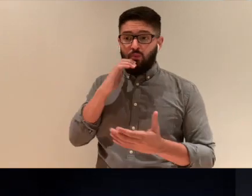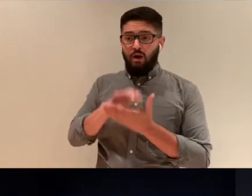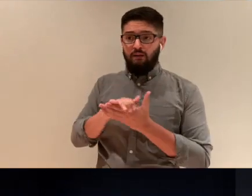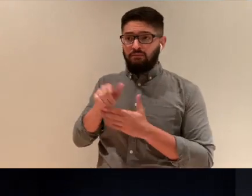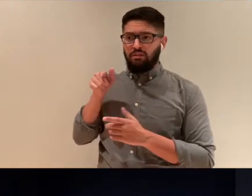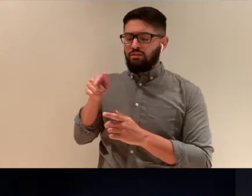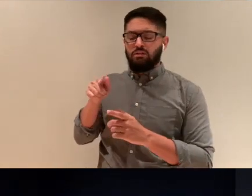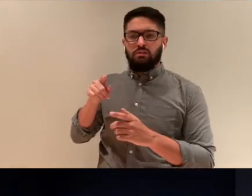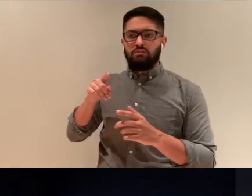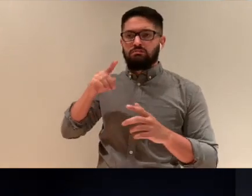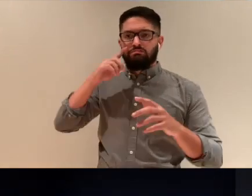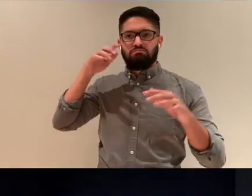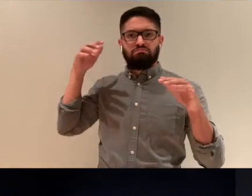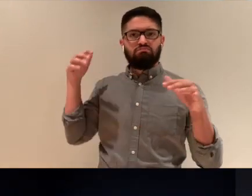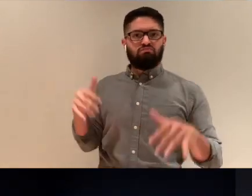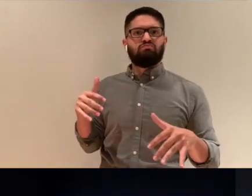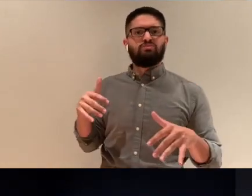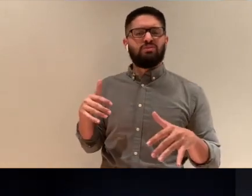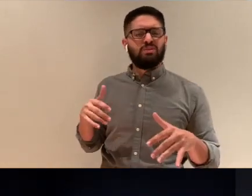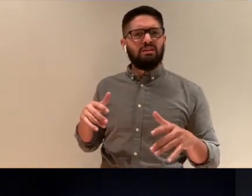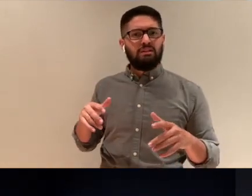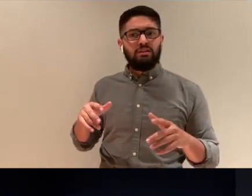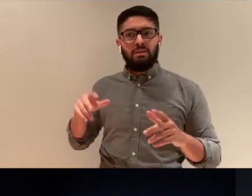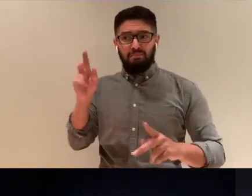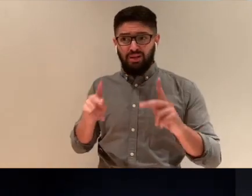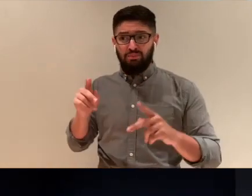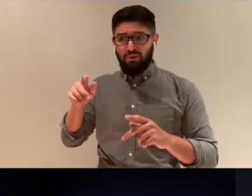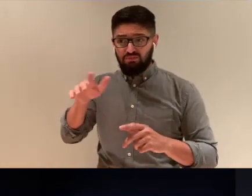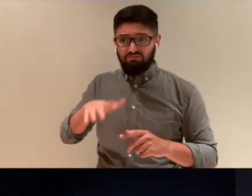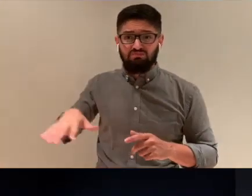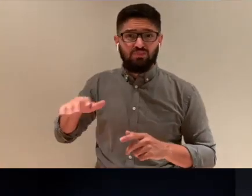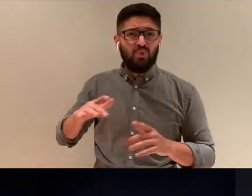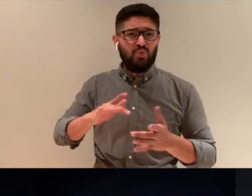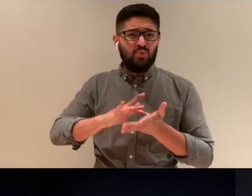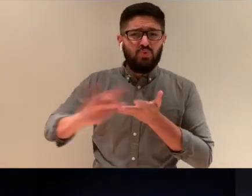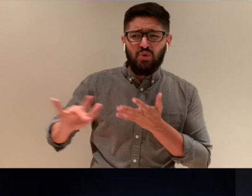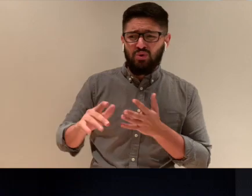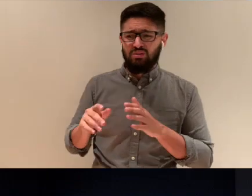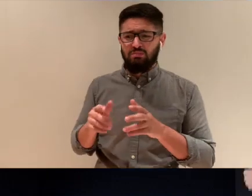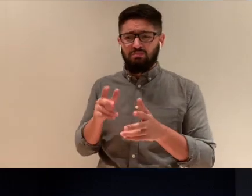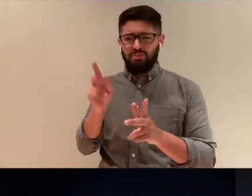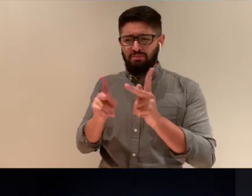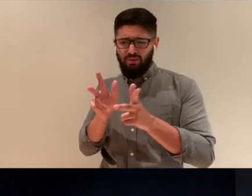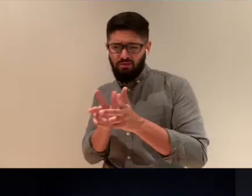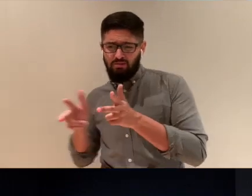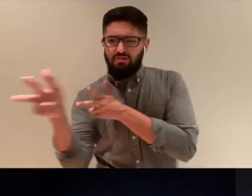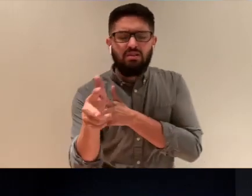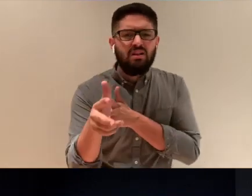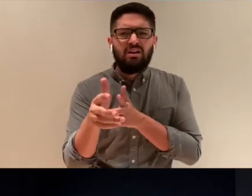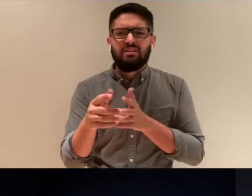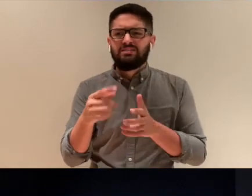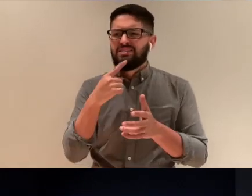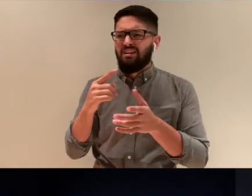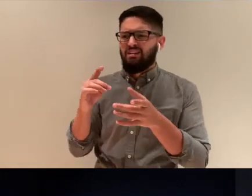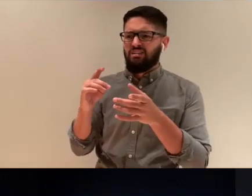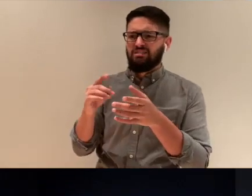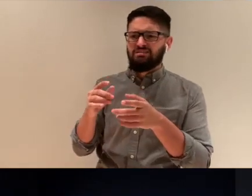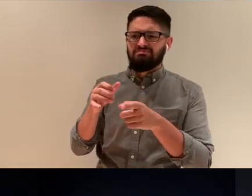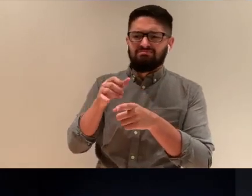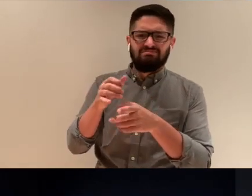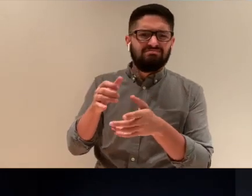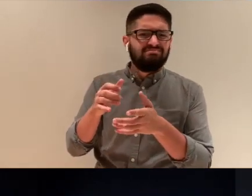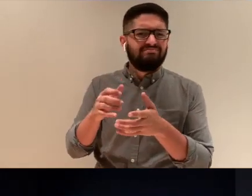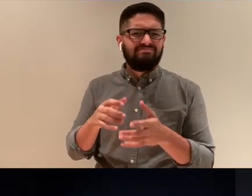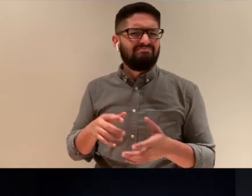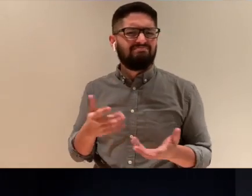she was just appalled of how rude people were. They were cutting her off, saying nasty things,